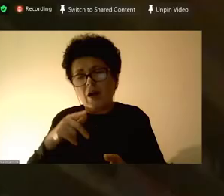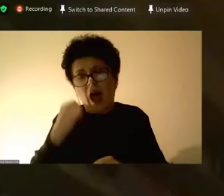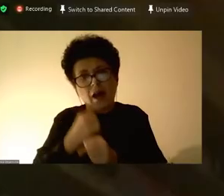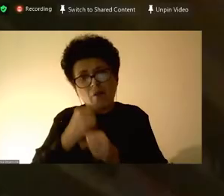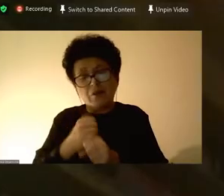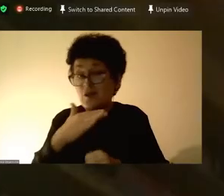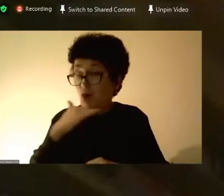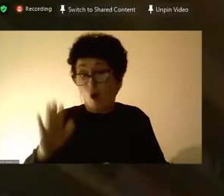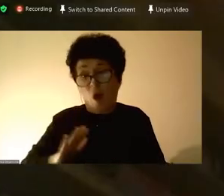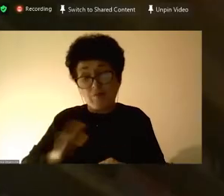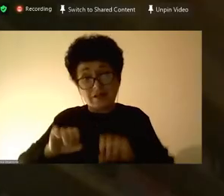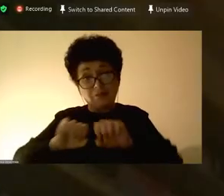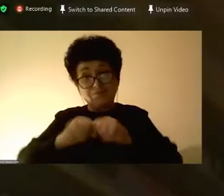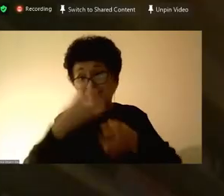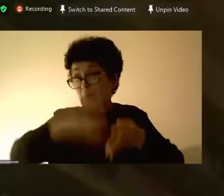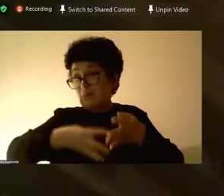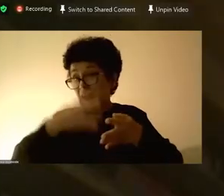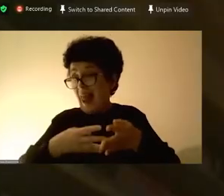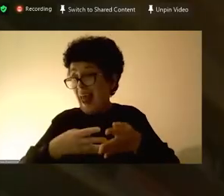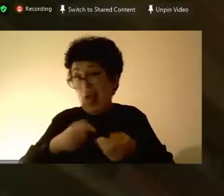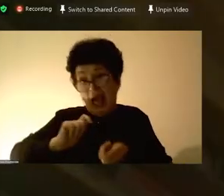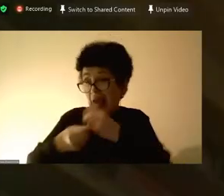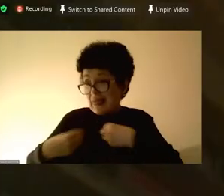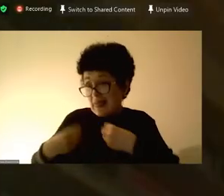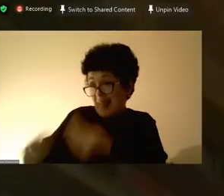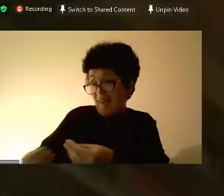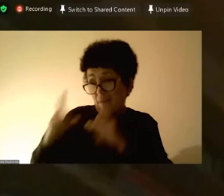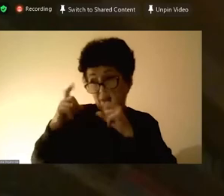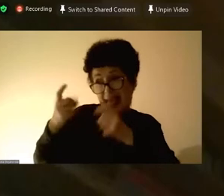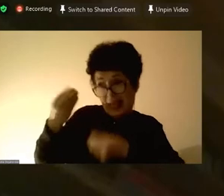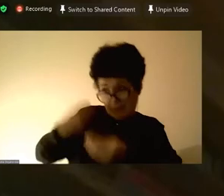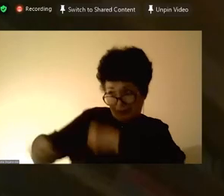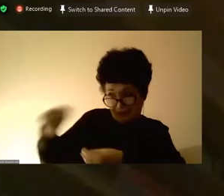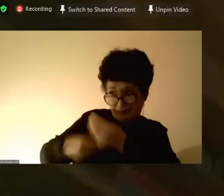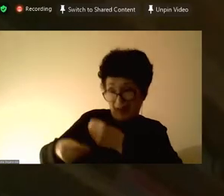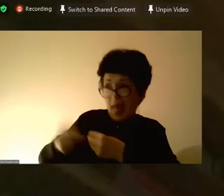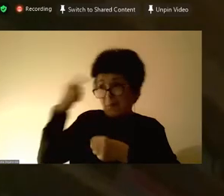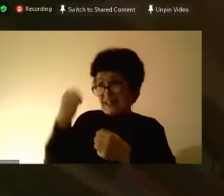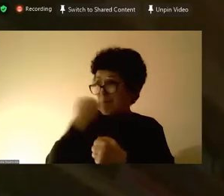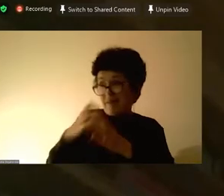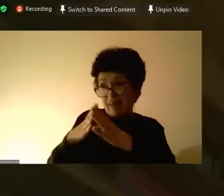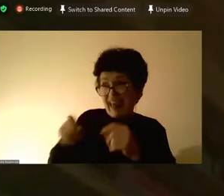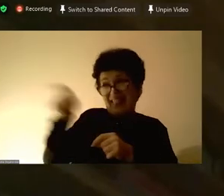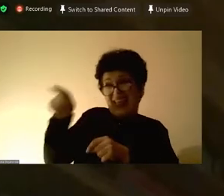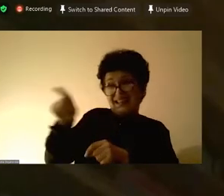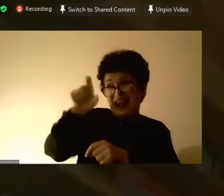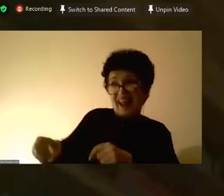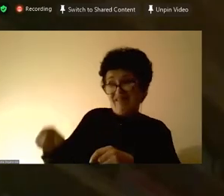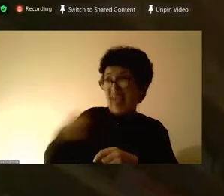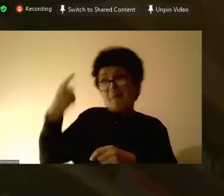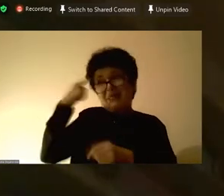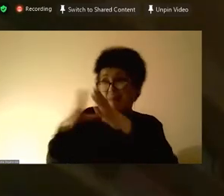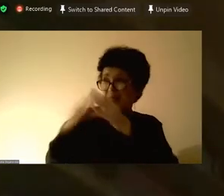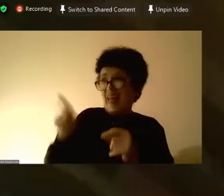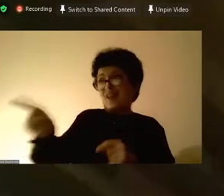victim, which is not the one who should be blamed, but it's happening. And it is an impact on a lot of people